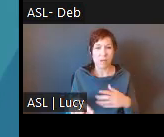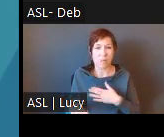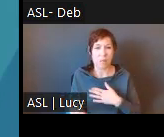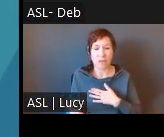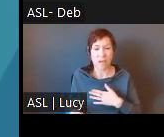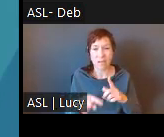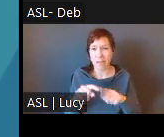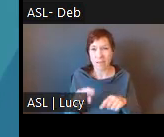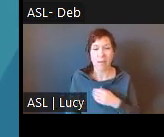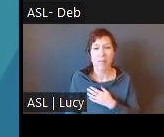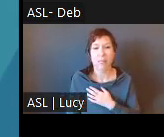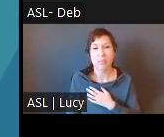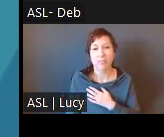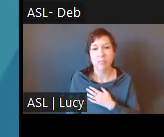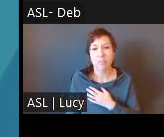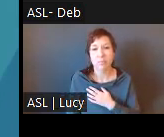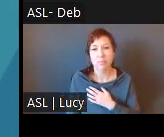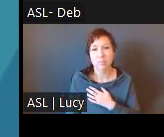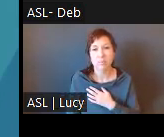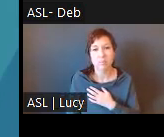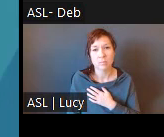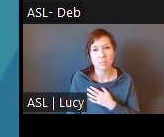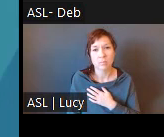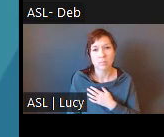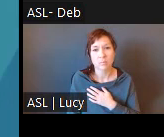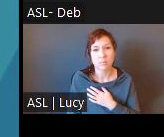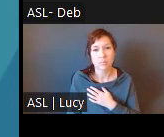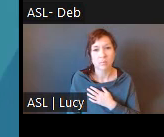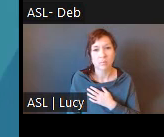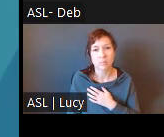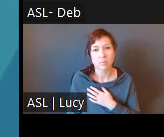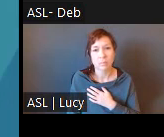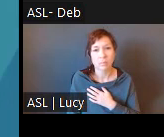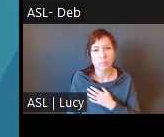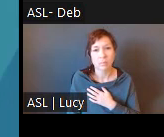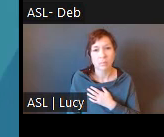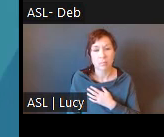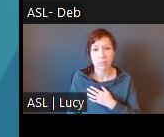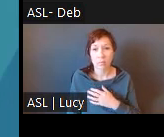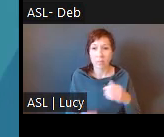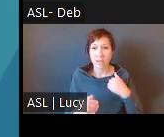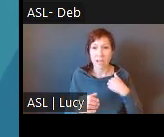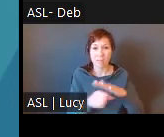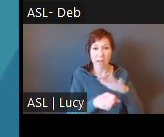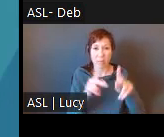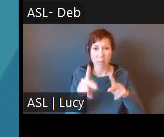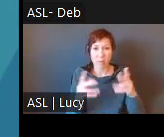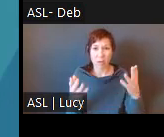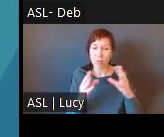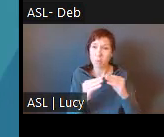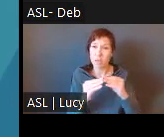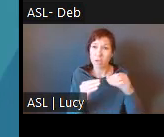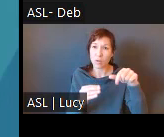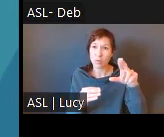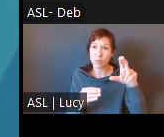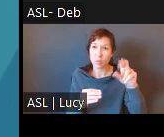my computer right now, but do we have a quorum? I believe so. Did you want